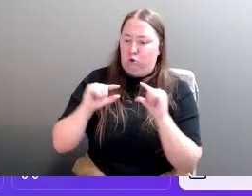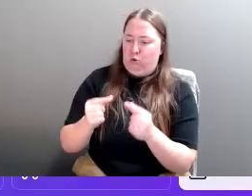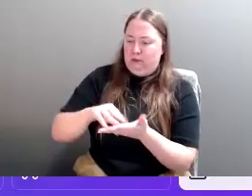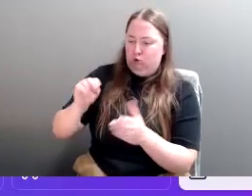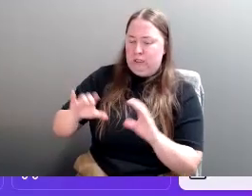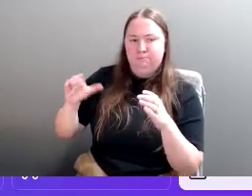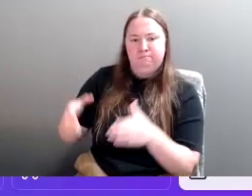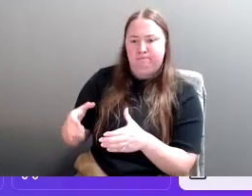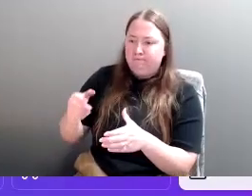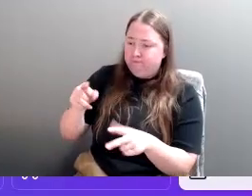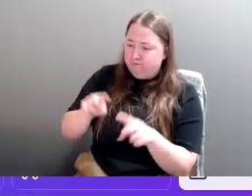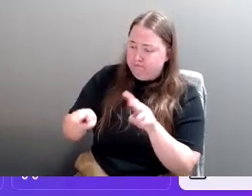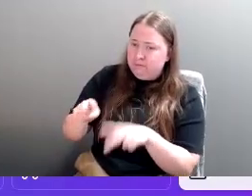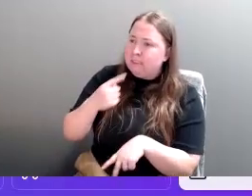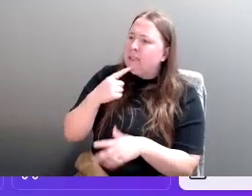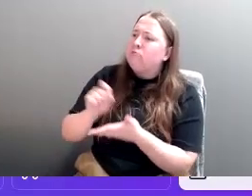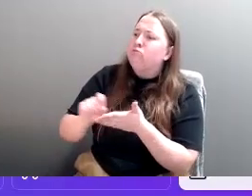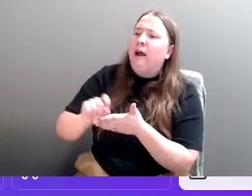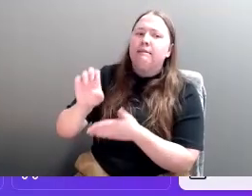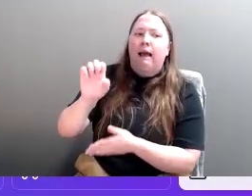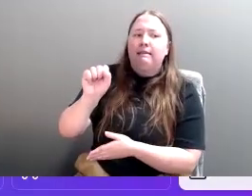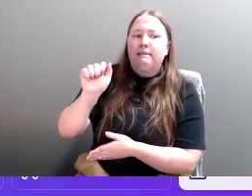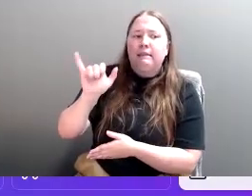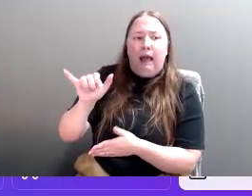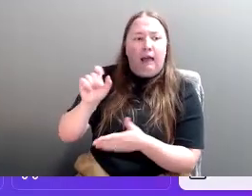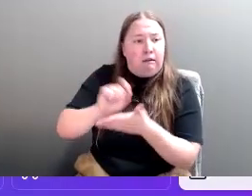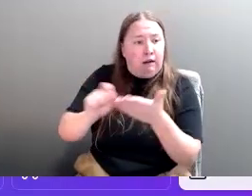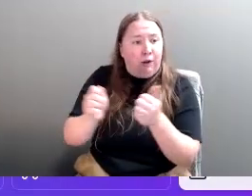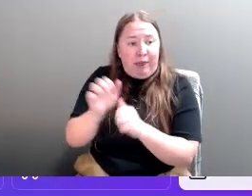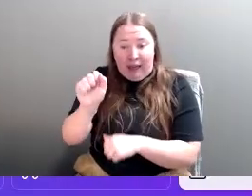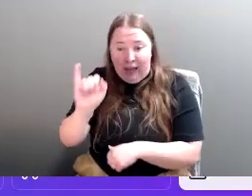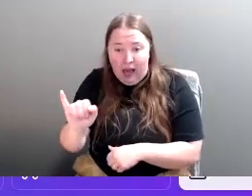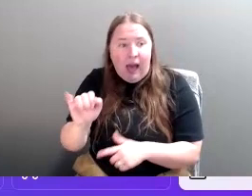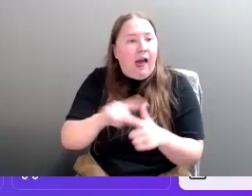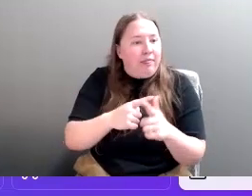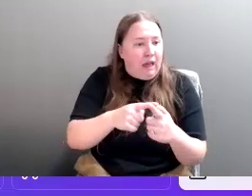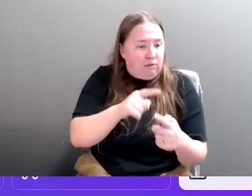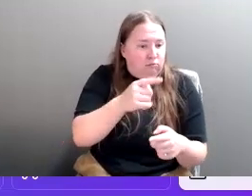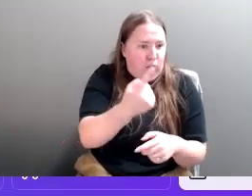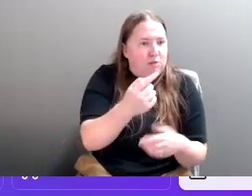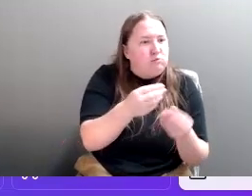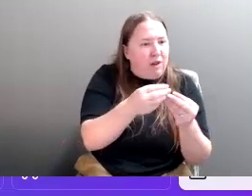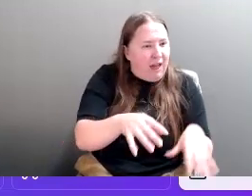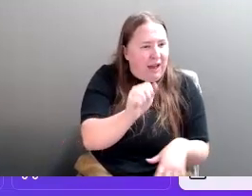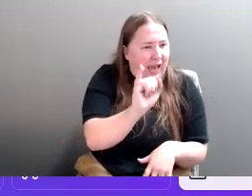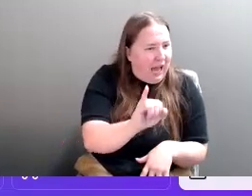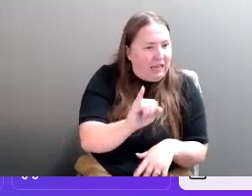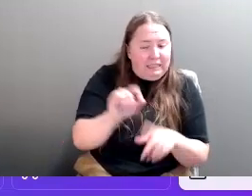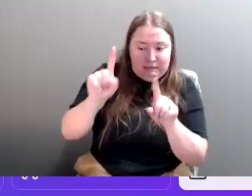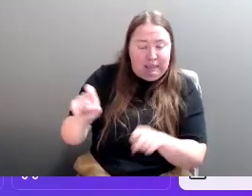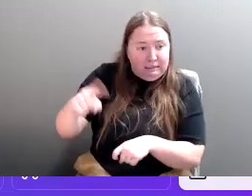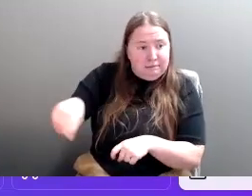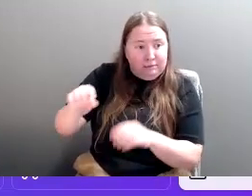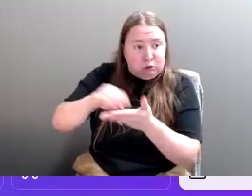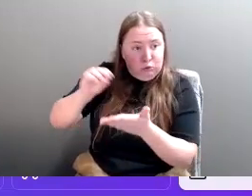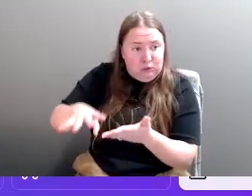They actually said, hey, write this essay. They did it with AI and then they did it without AI. And then they tested them afterwards. And